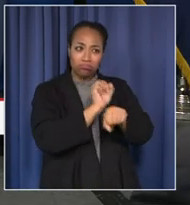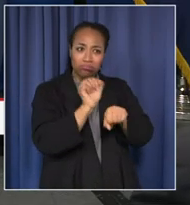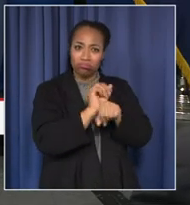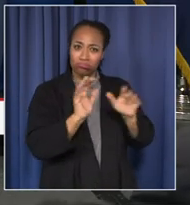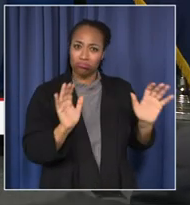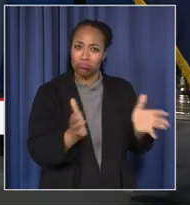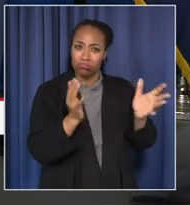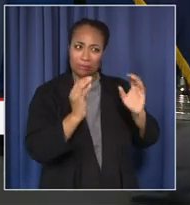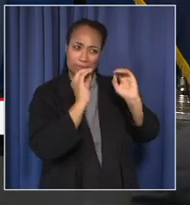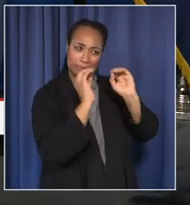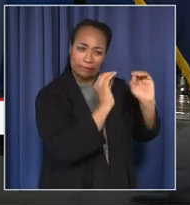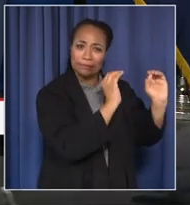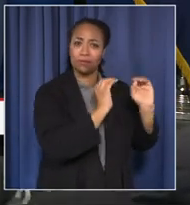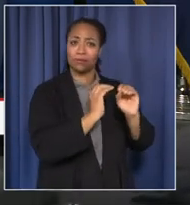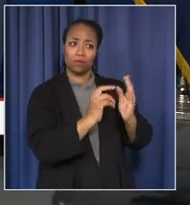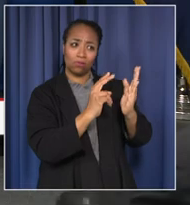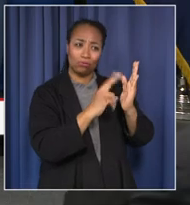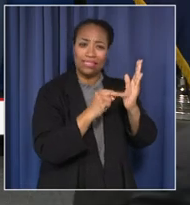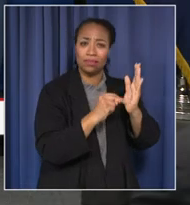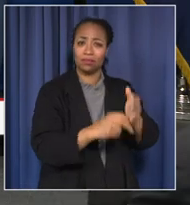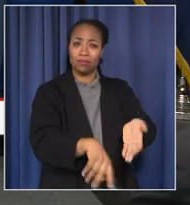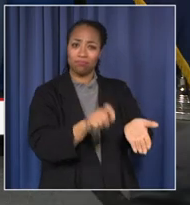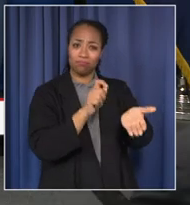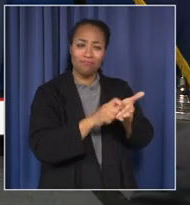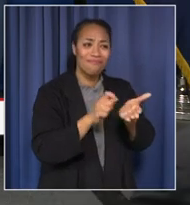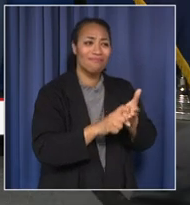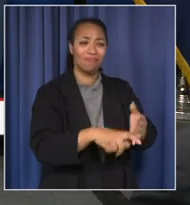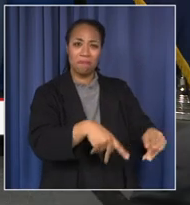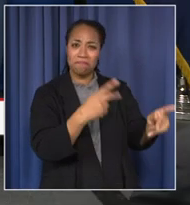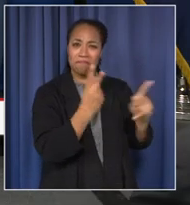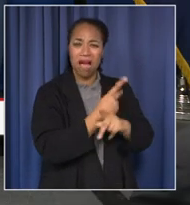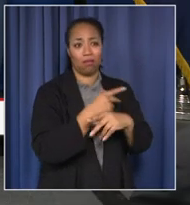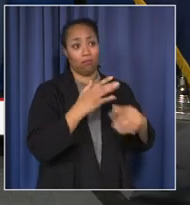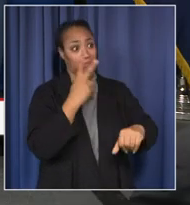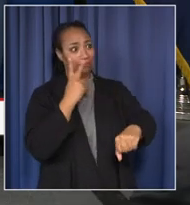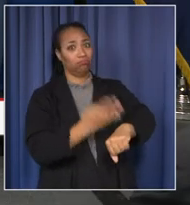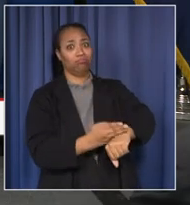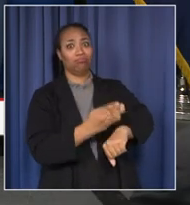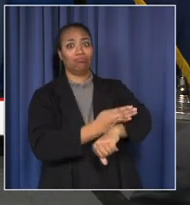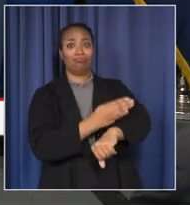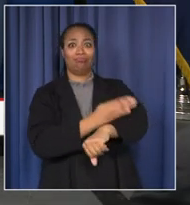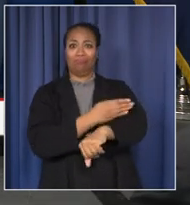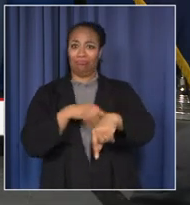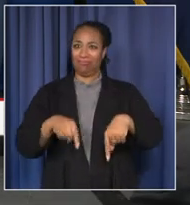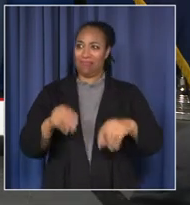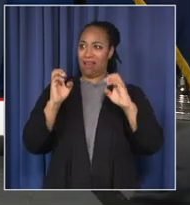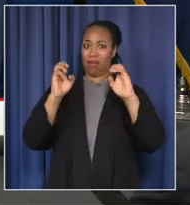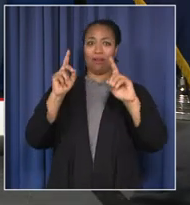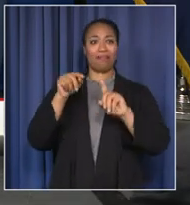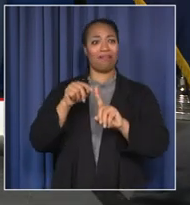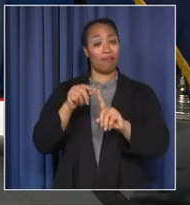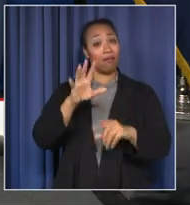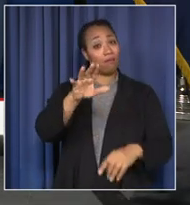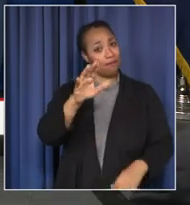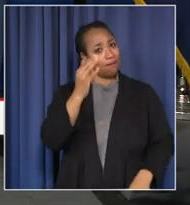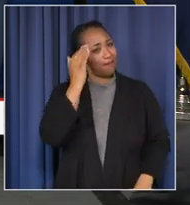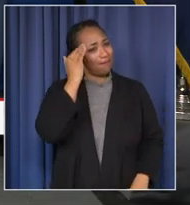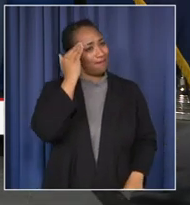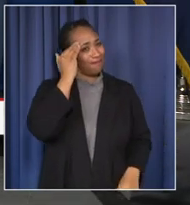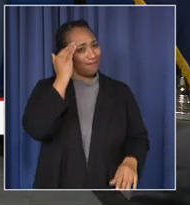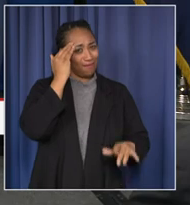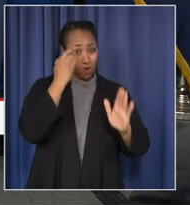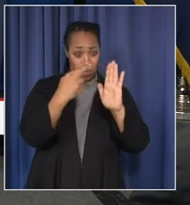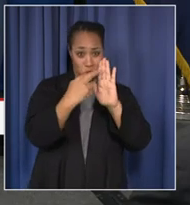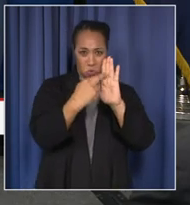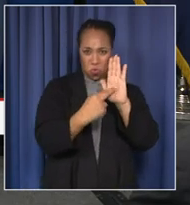of our workforce. But having said that, people know that they have to follow the rules, and if they don't, then there are very